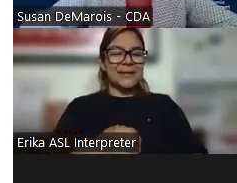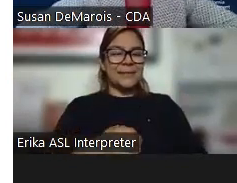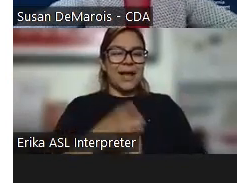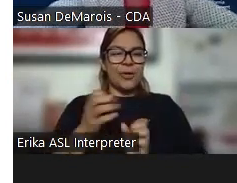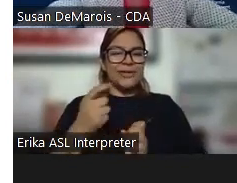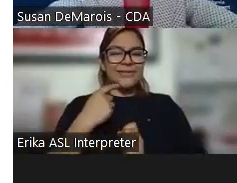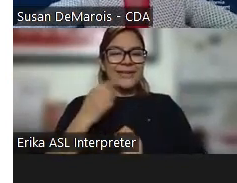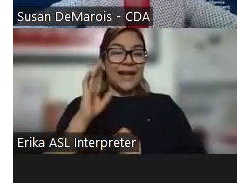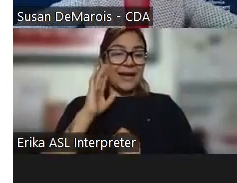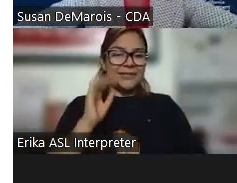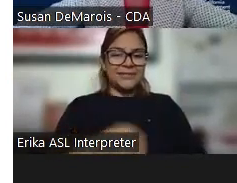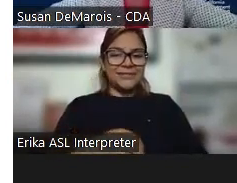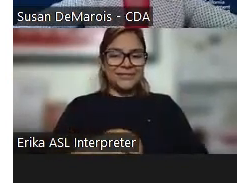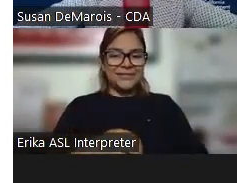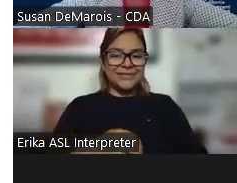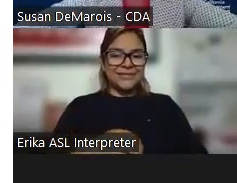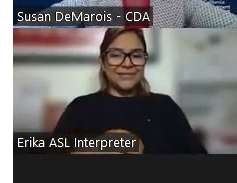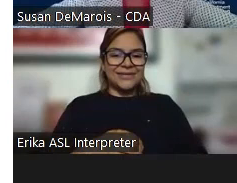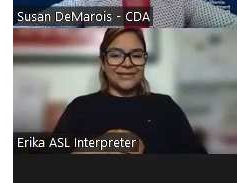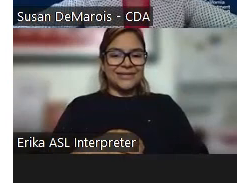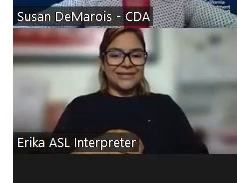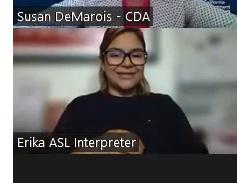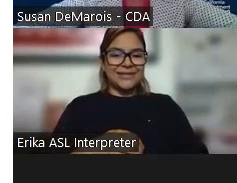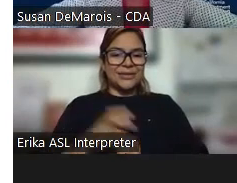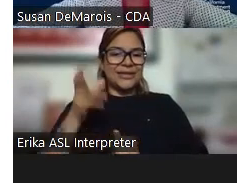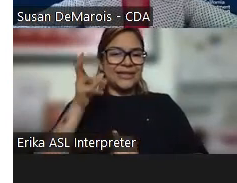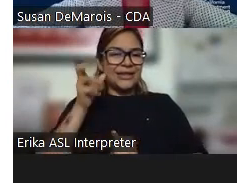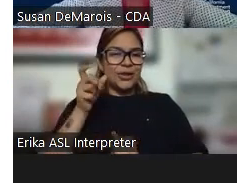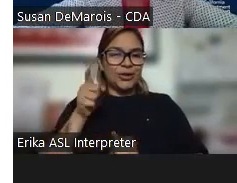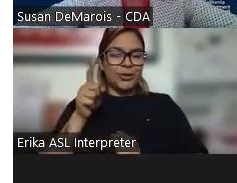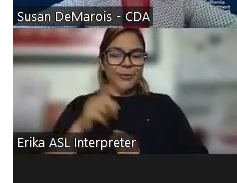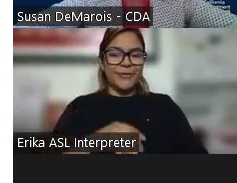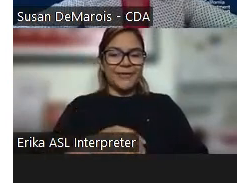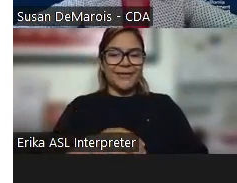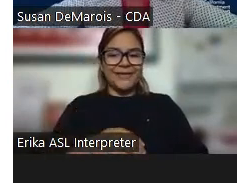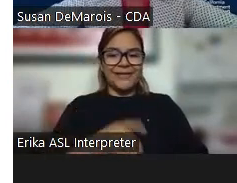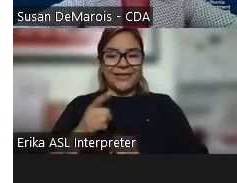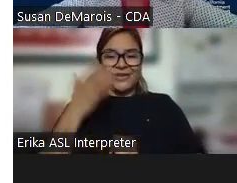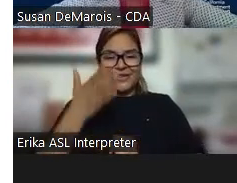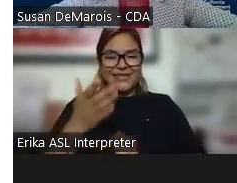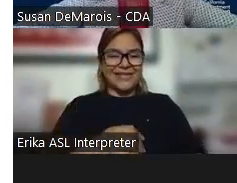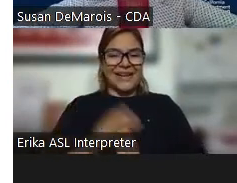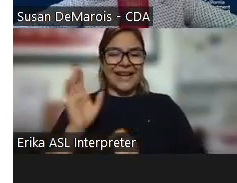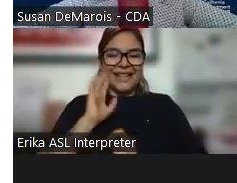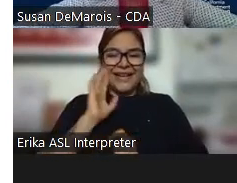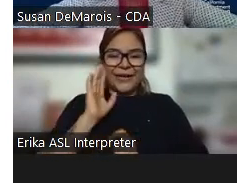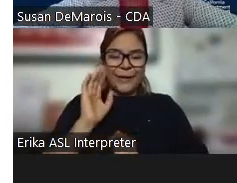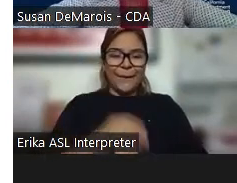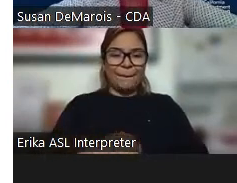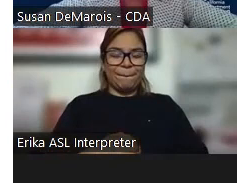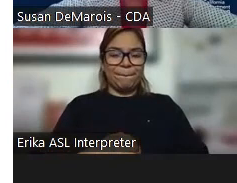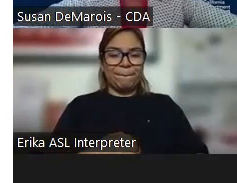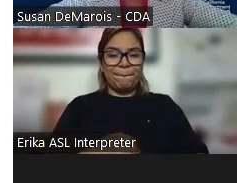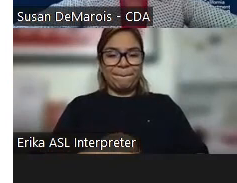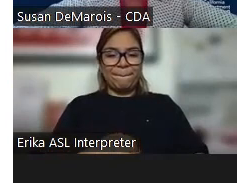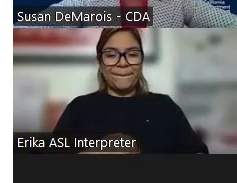to everybody. Hello, everyone. Can you hear me okay? Yes, we hear Great. you. Great. Hi, everyone. Thank